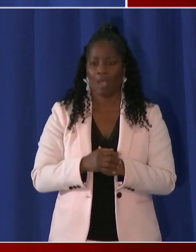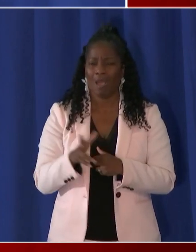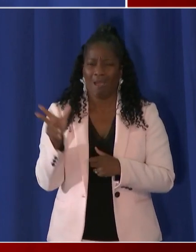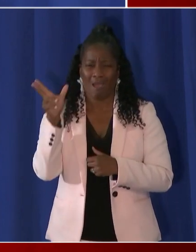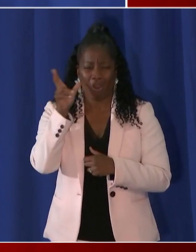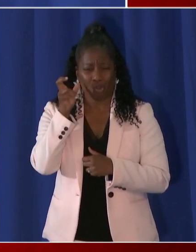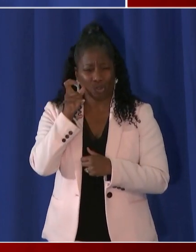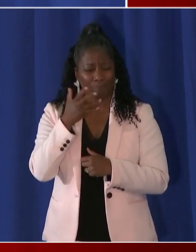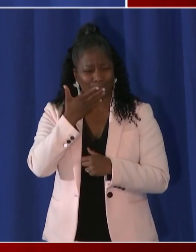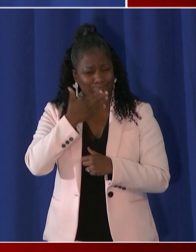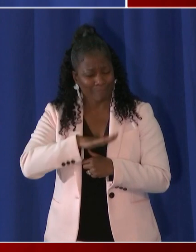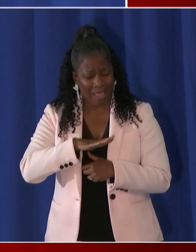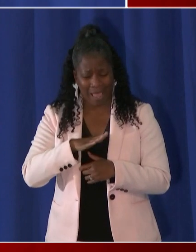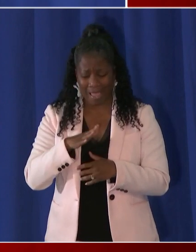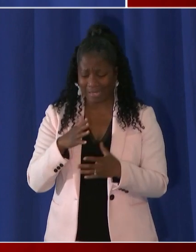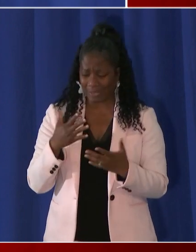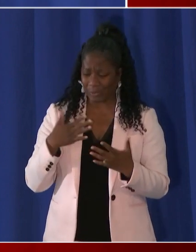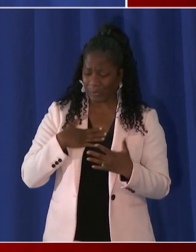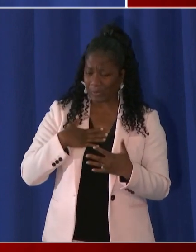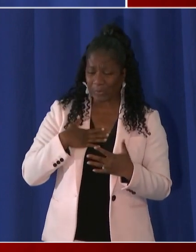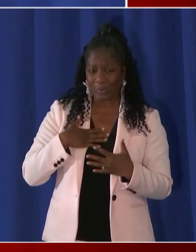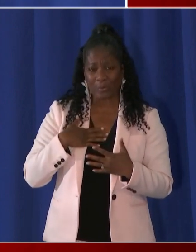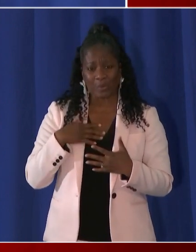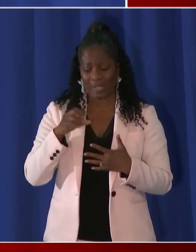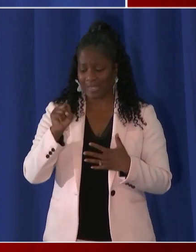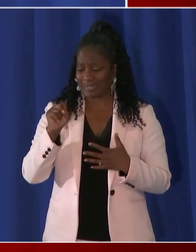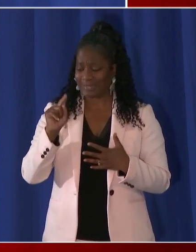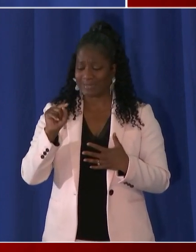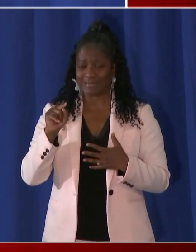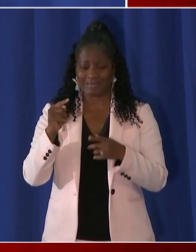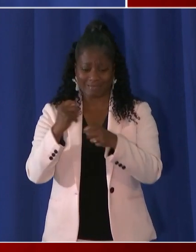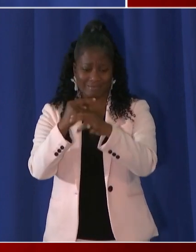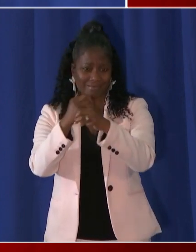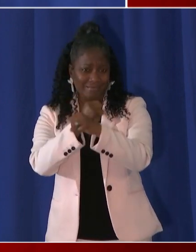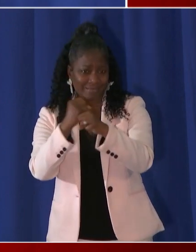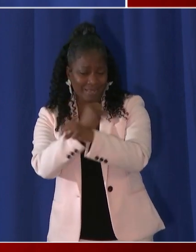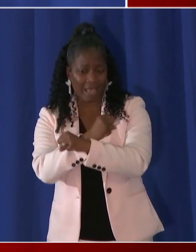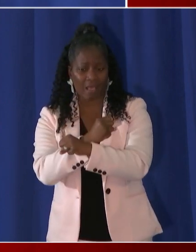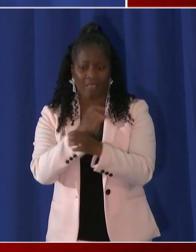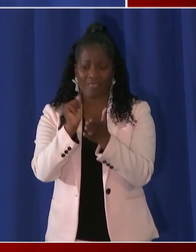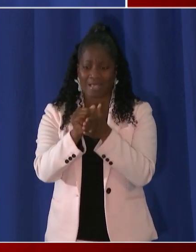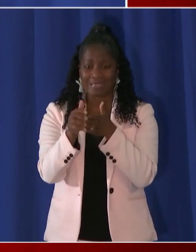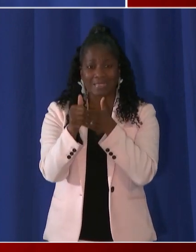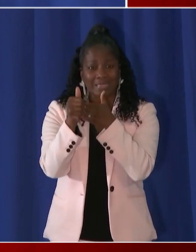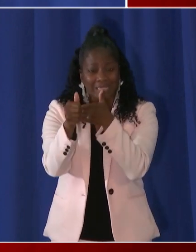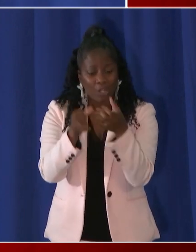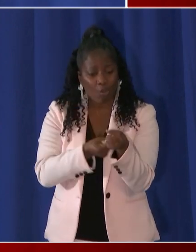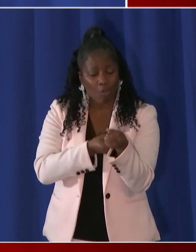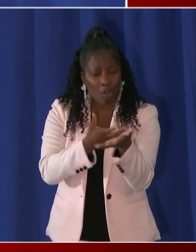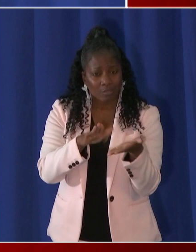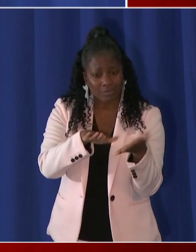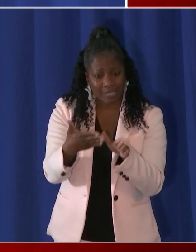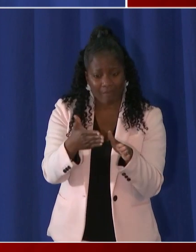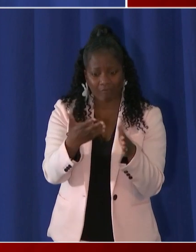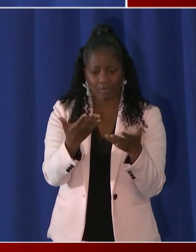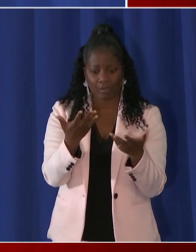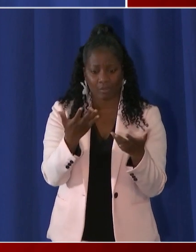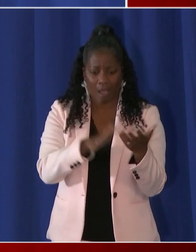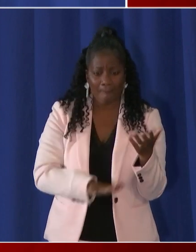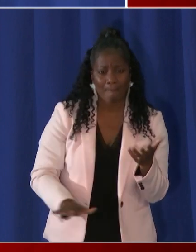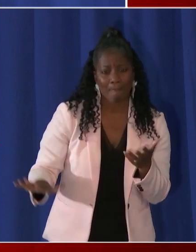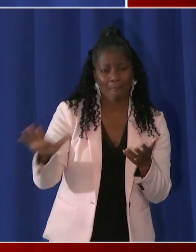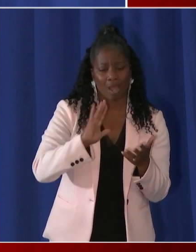stat last week that guns are now the leading cause of death among America's